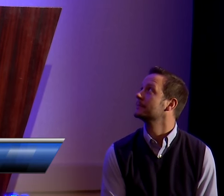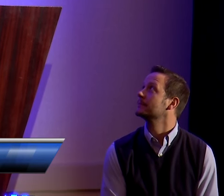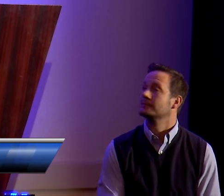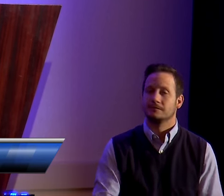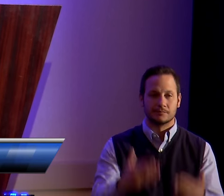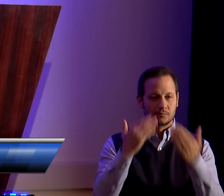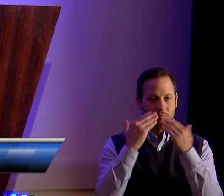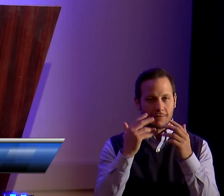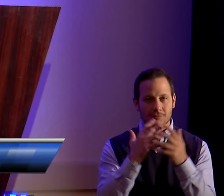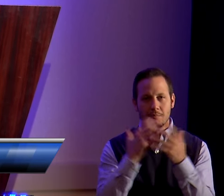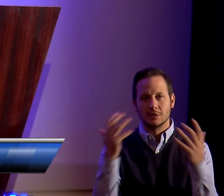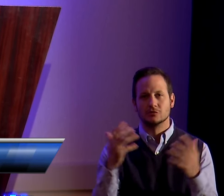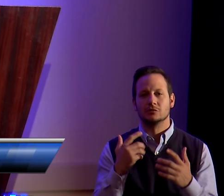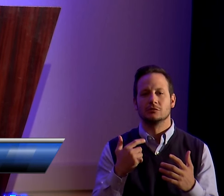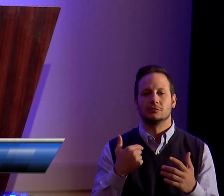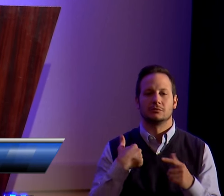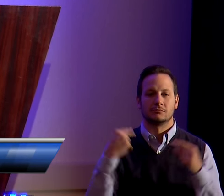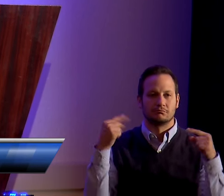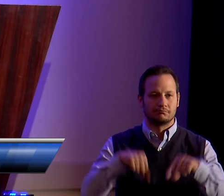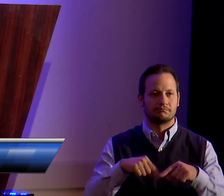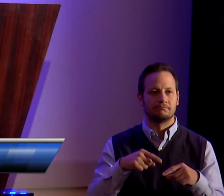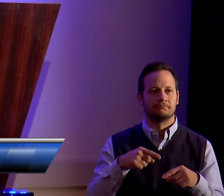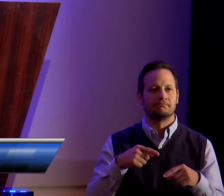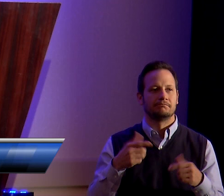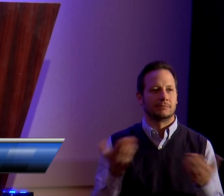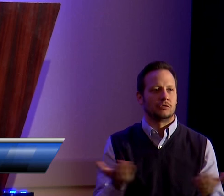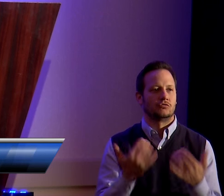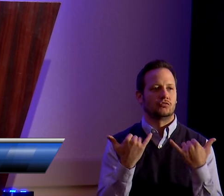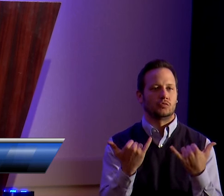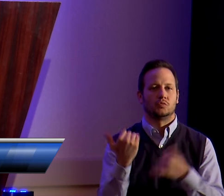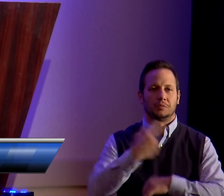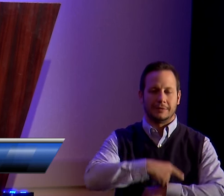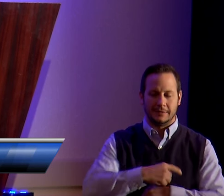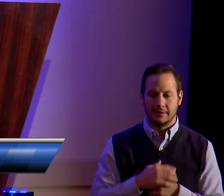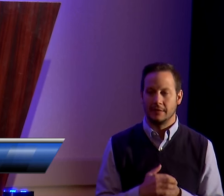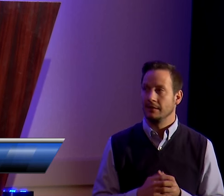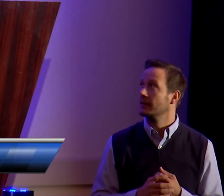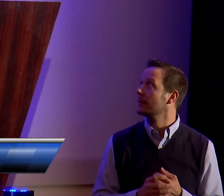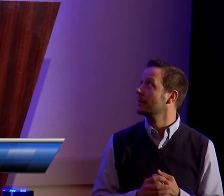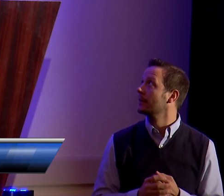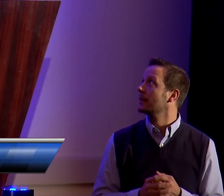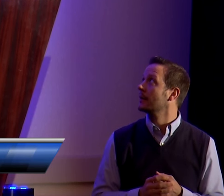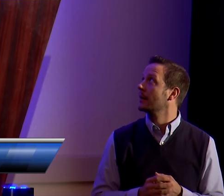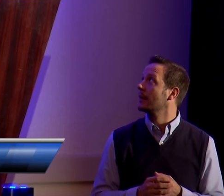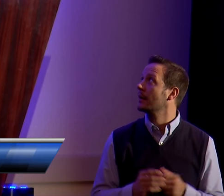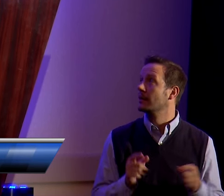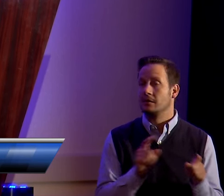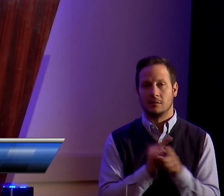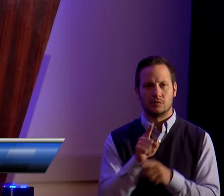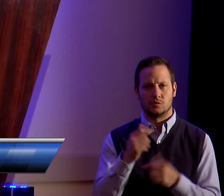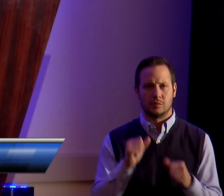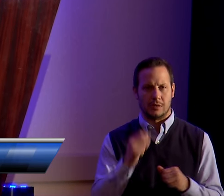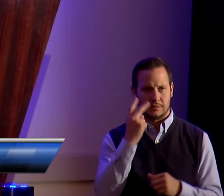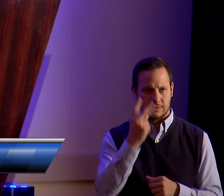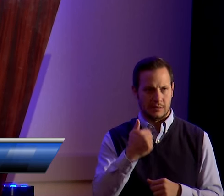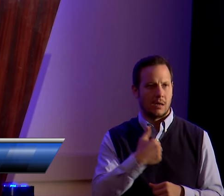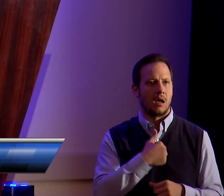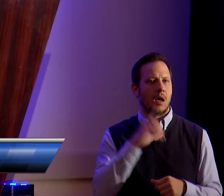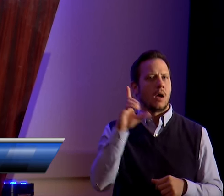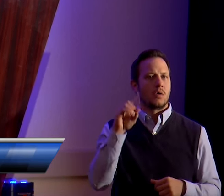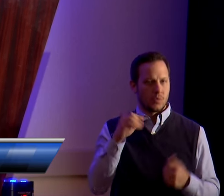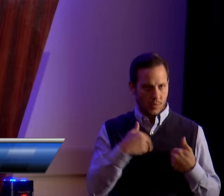Thank you very much for having me here today. As you can see, I do have a